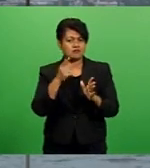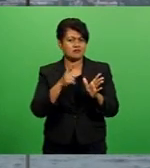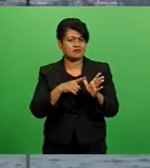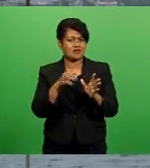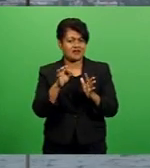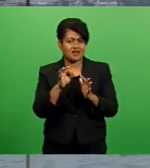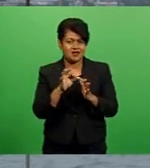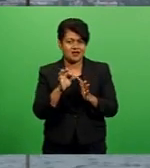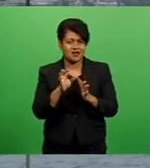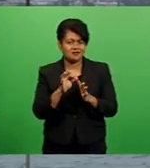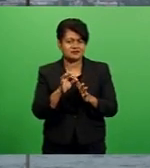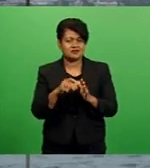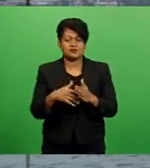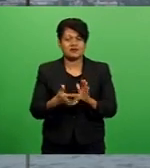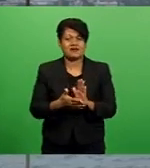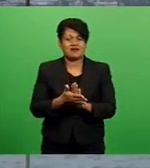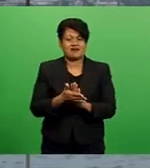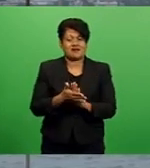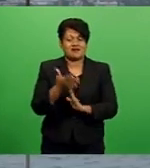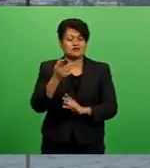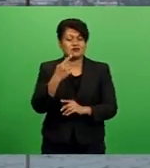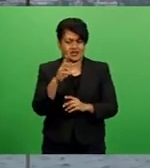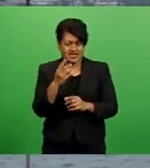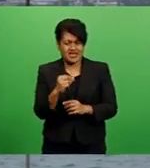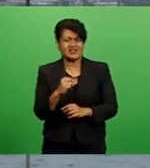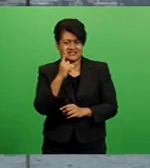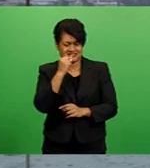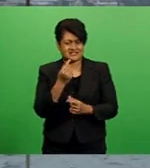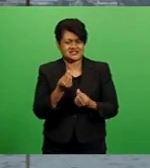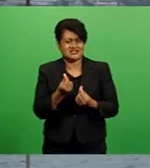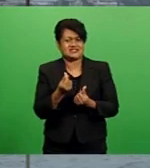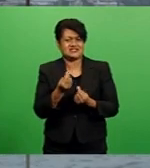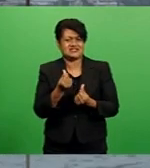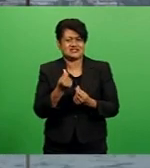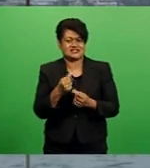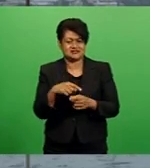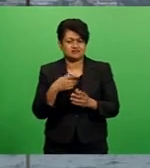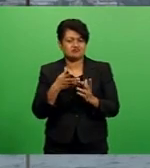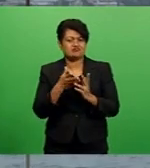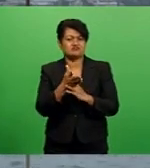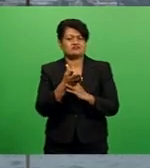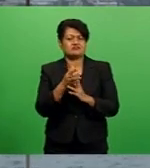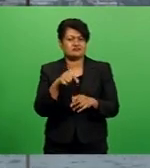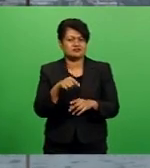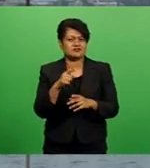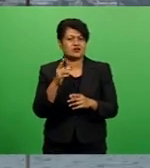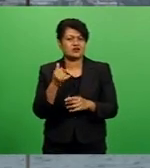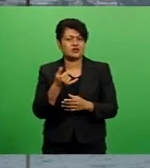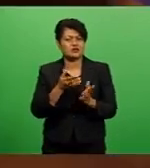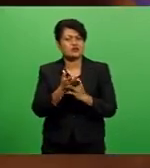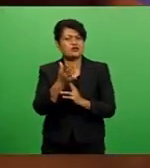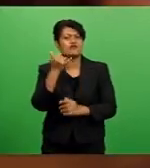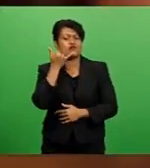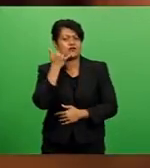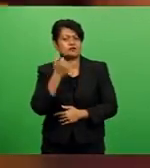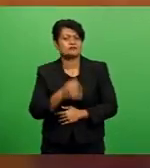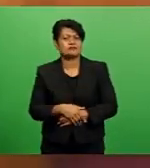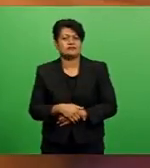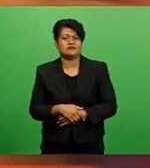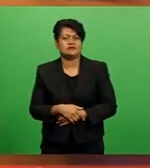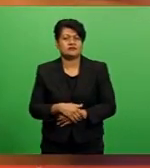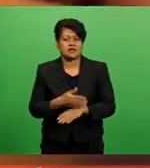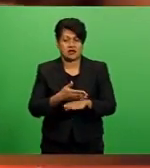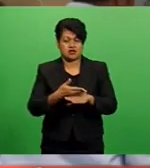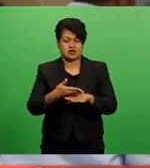says high customer demand for easy access prompted them to develop the e-service. Kelly Vadala reports. The new